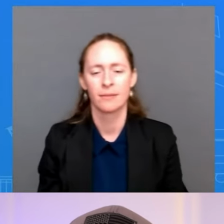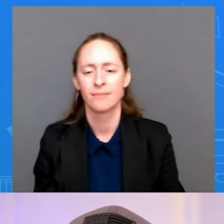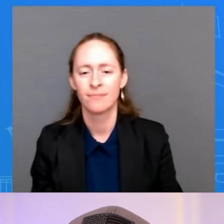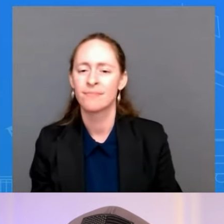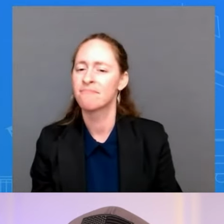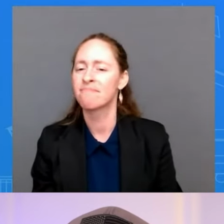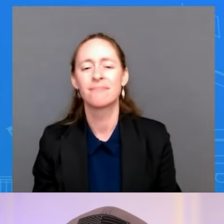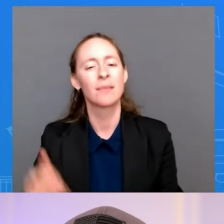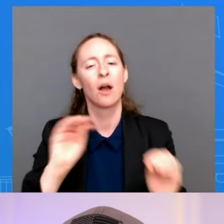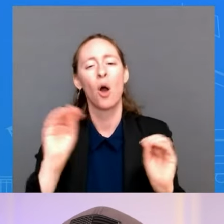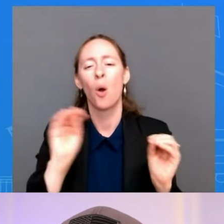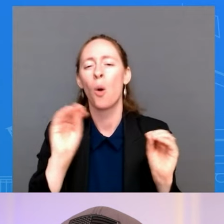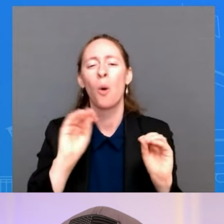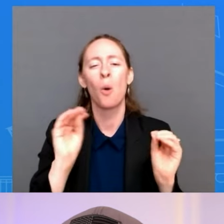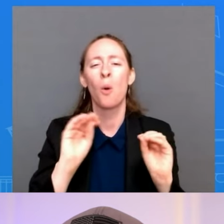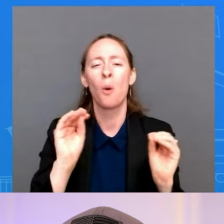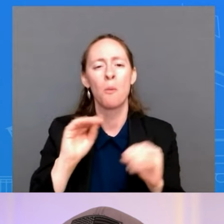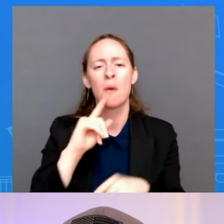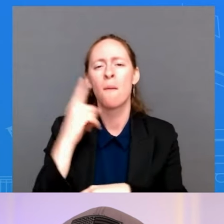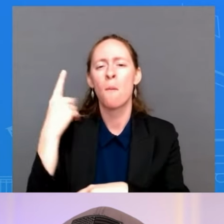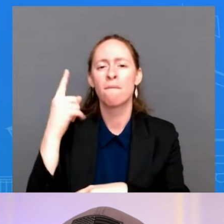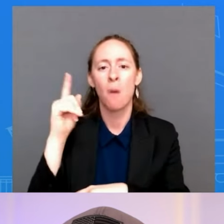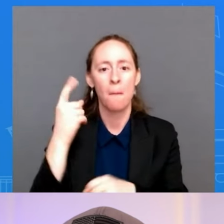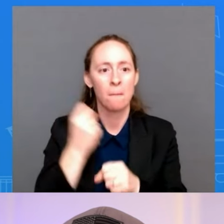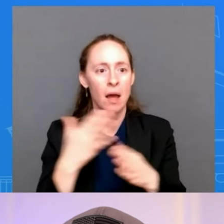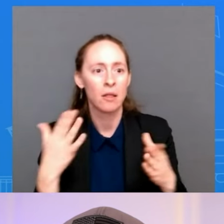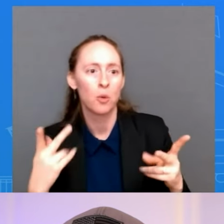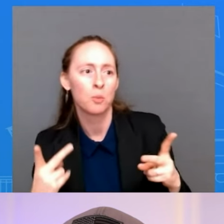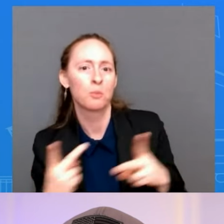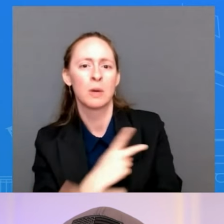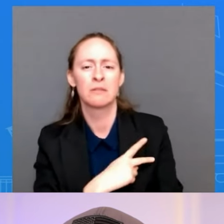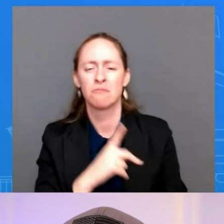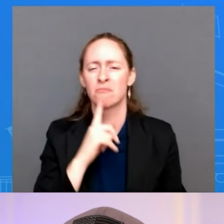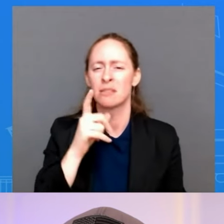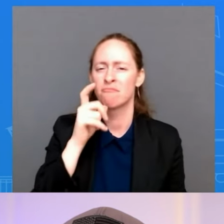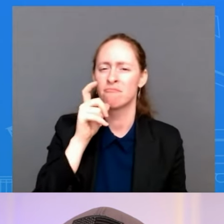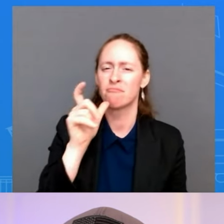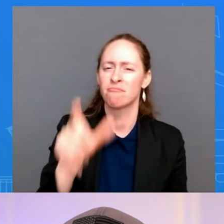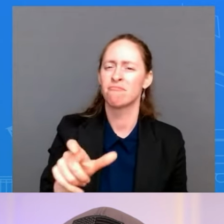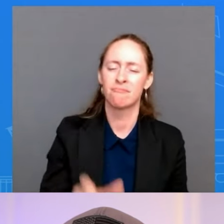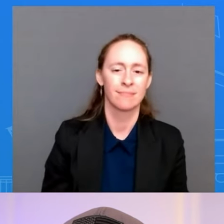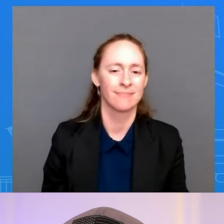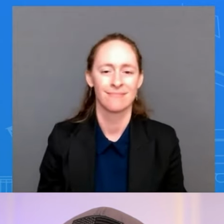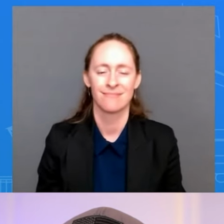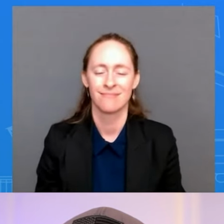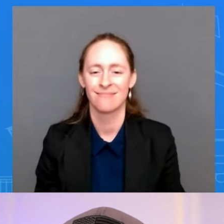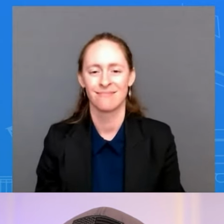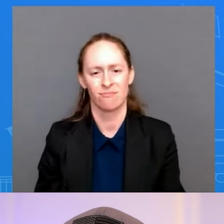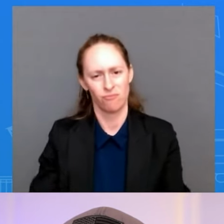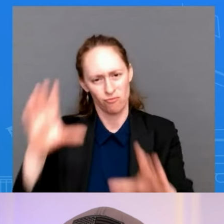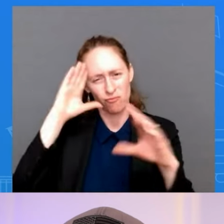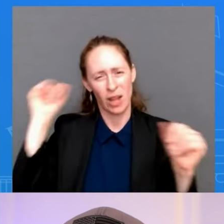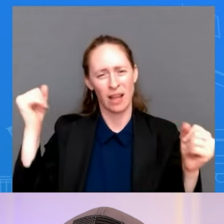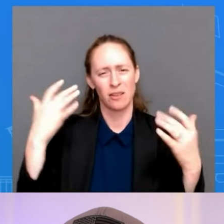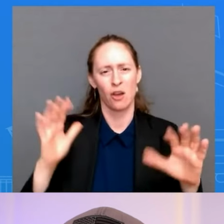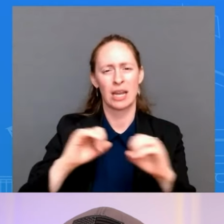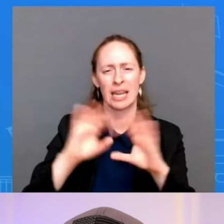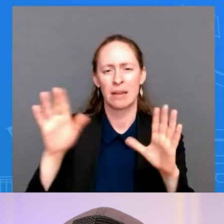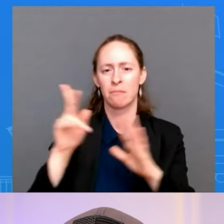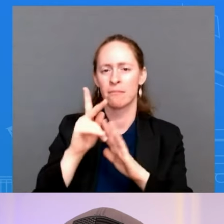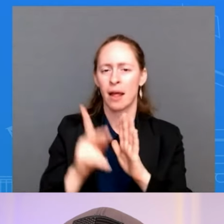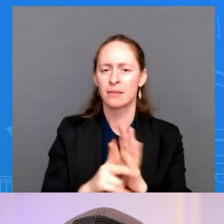rattling. It is unnecessary. The president has been very clear. There's been no change in the One China